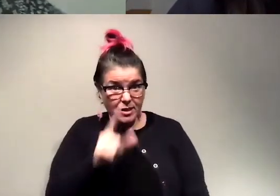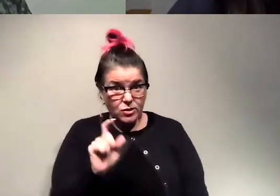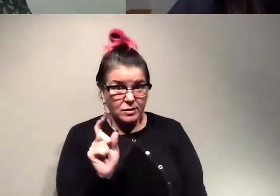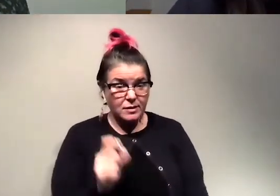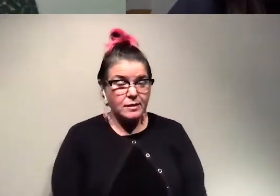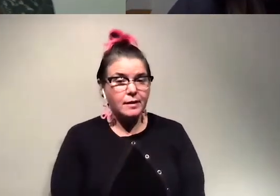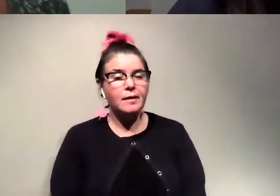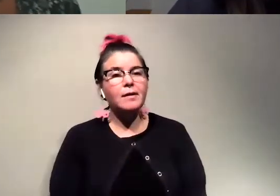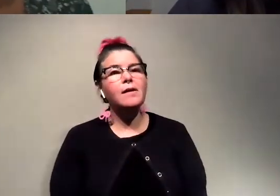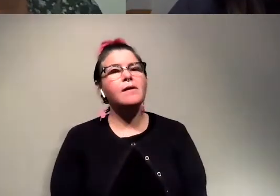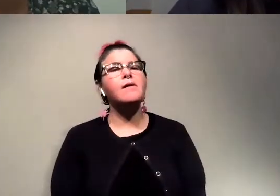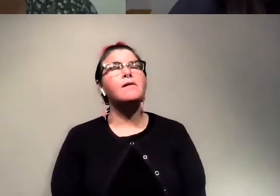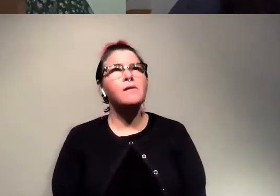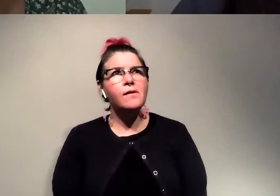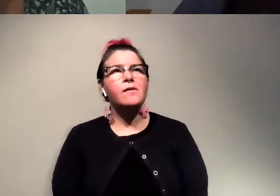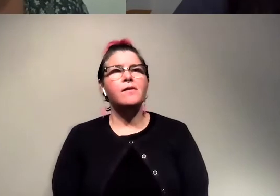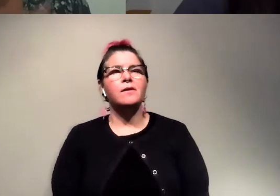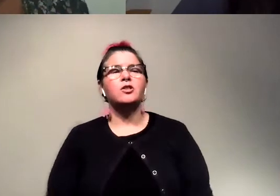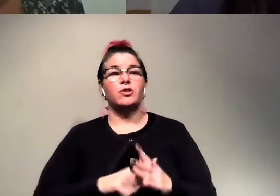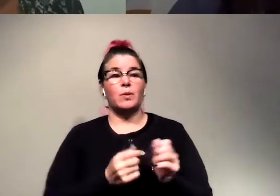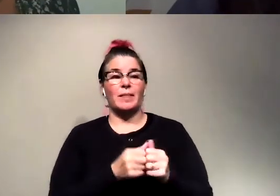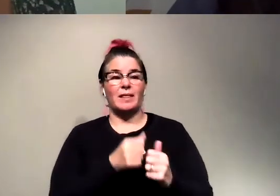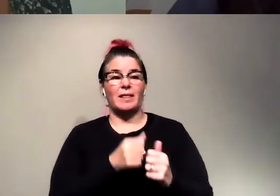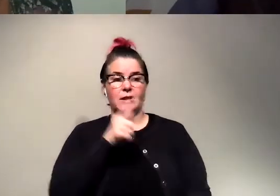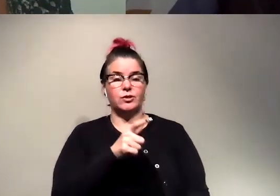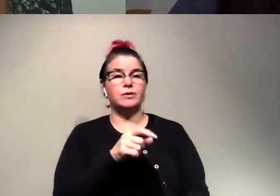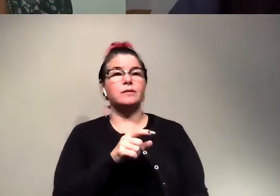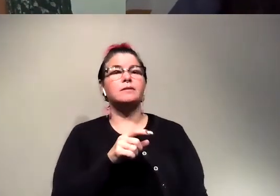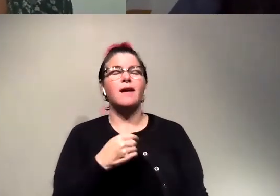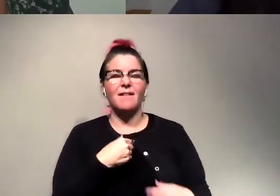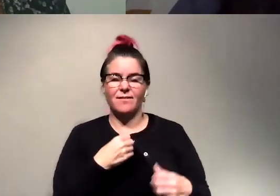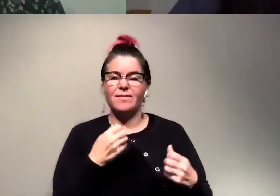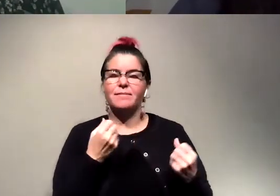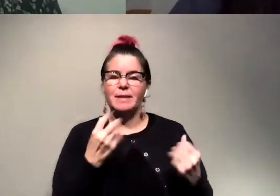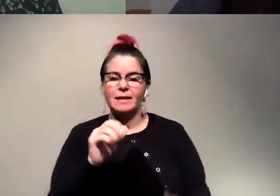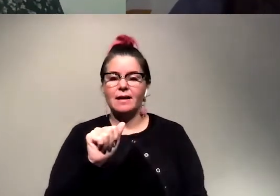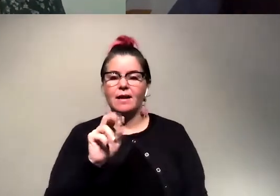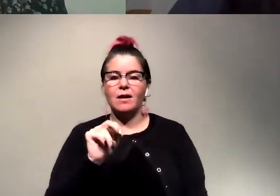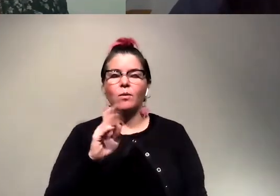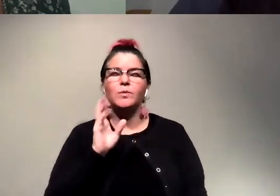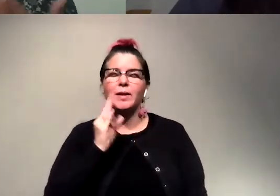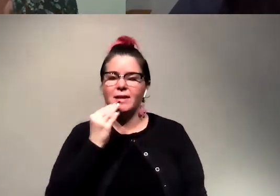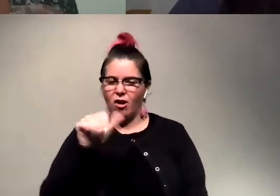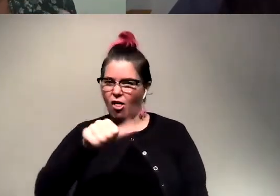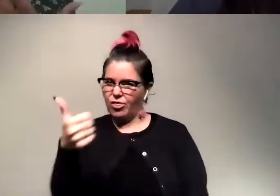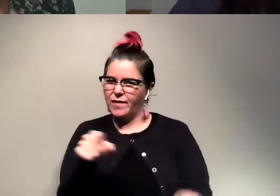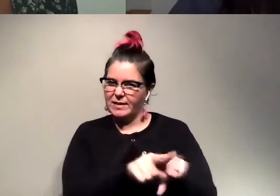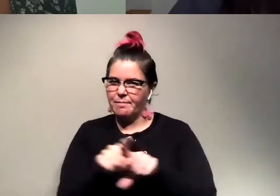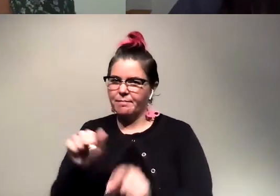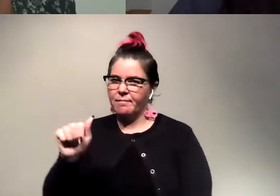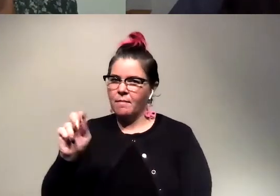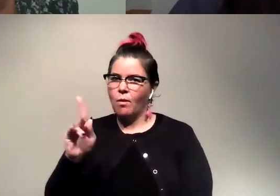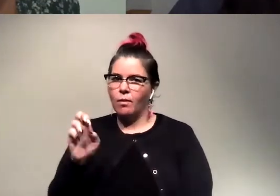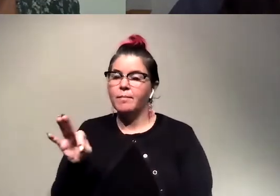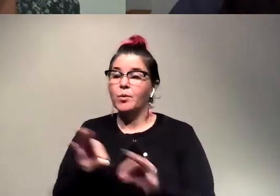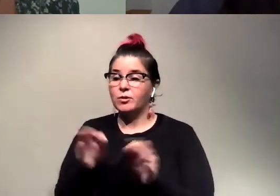So starting with lizards, there are a lot of anoles that eat other anoles. As long as it's smaller than